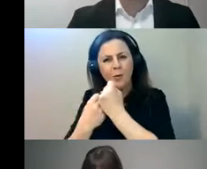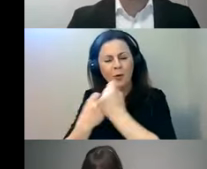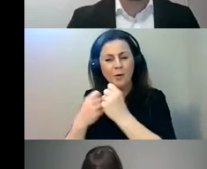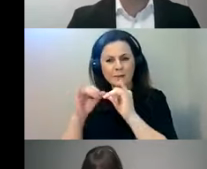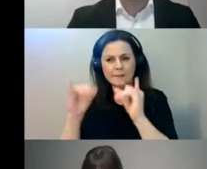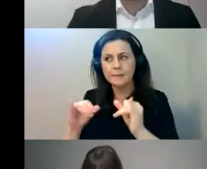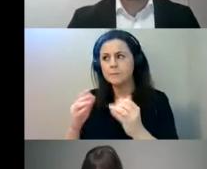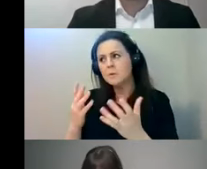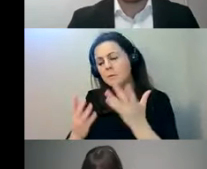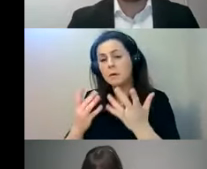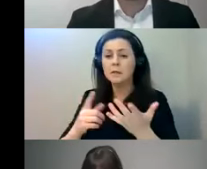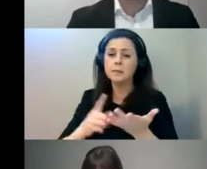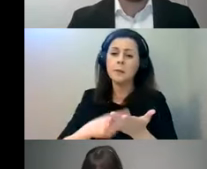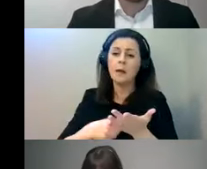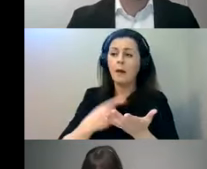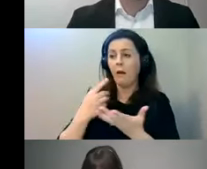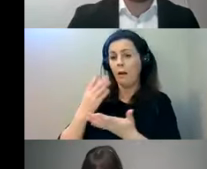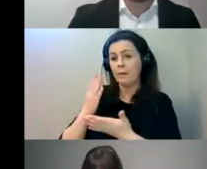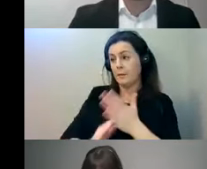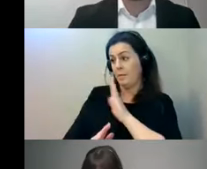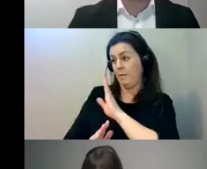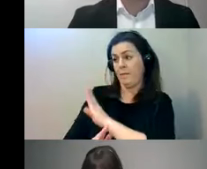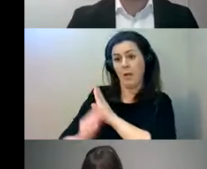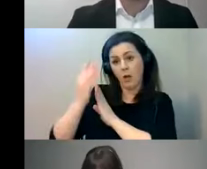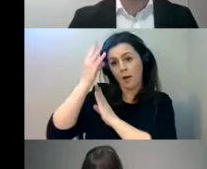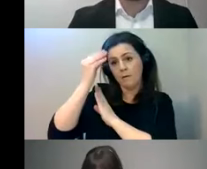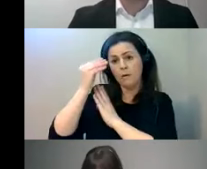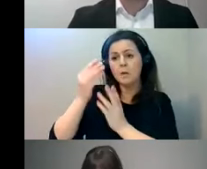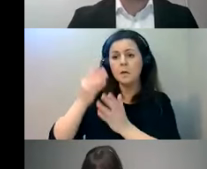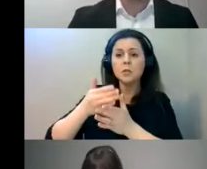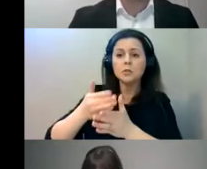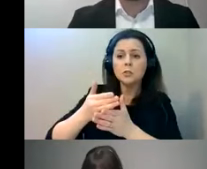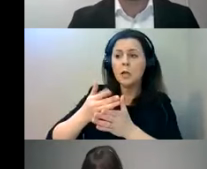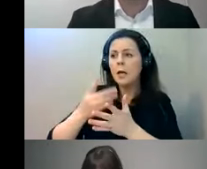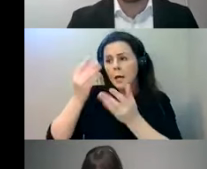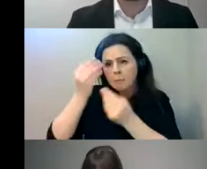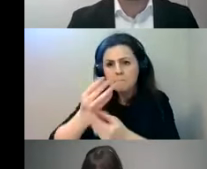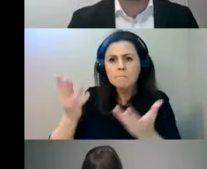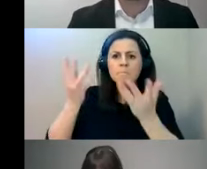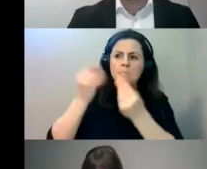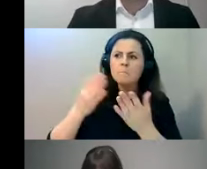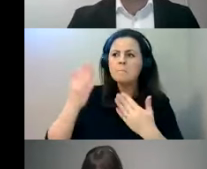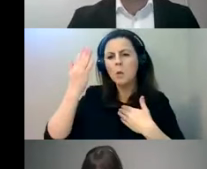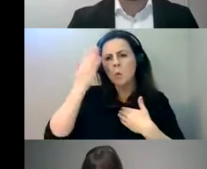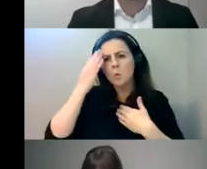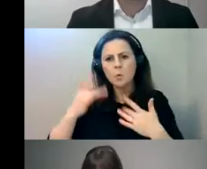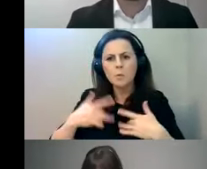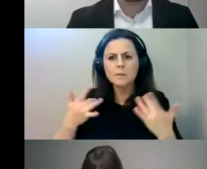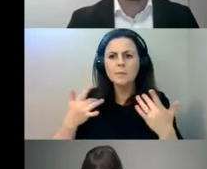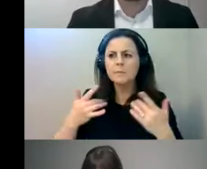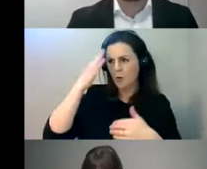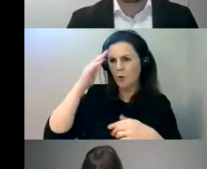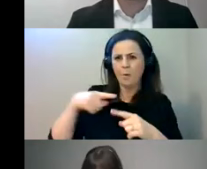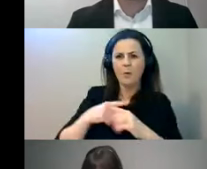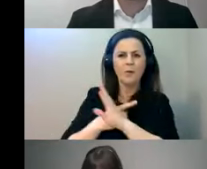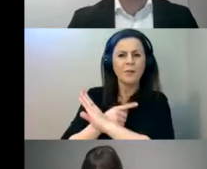required to disclose information about the grantor to those people to keep them in the loop and keep them apprised of the care that's being provided